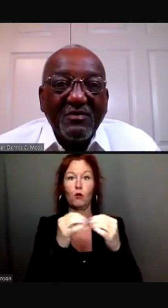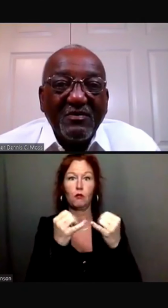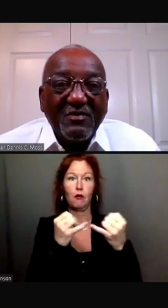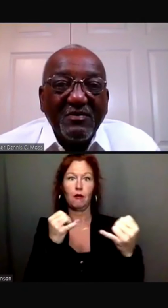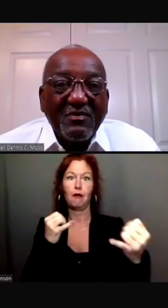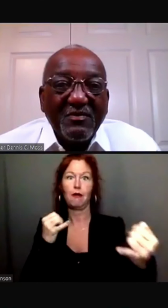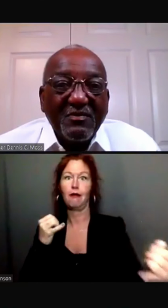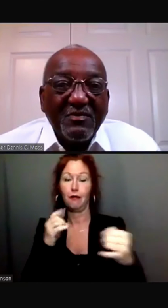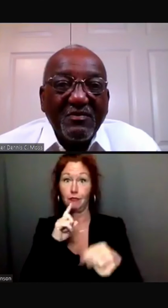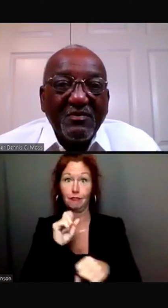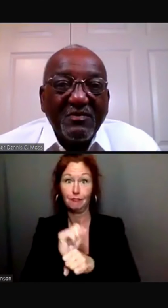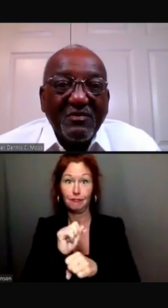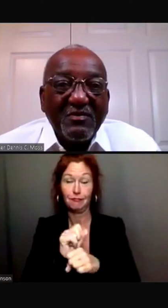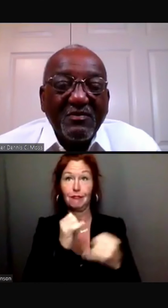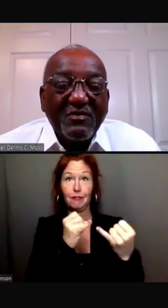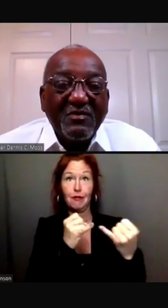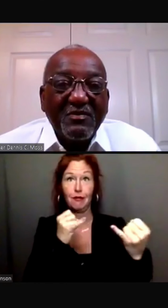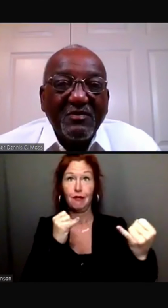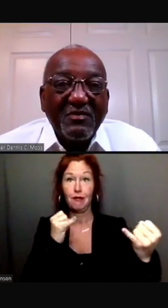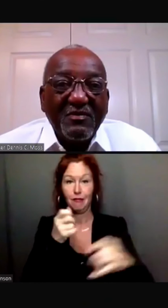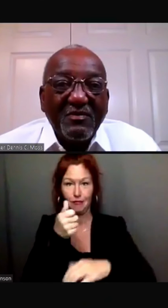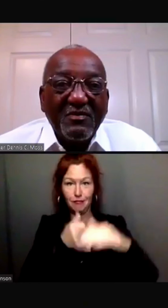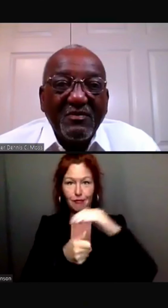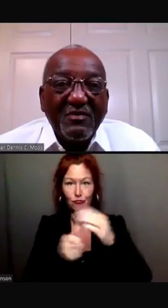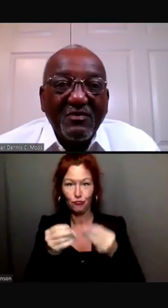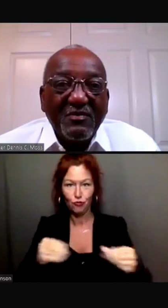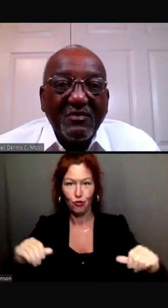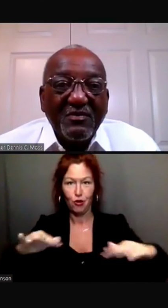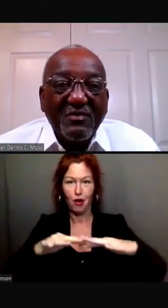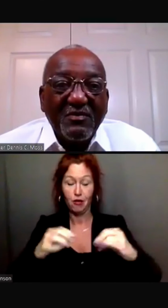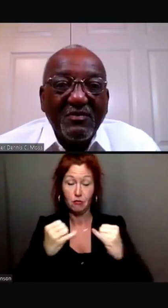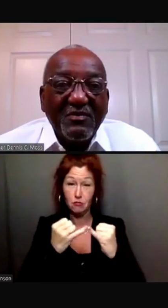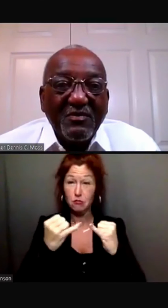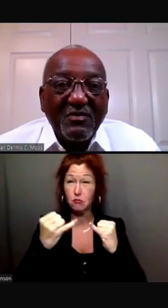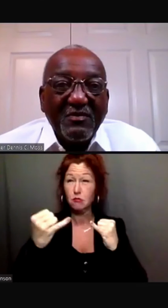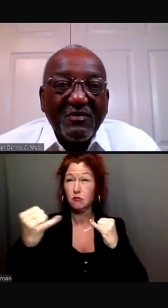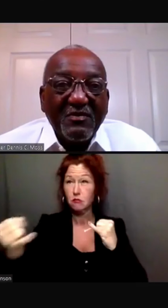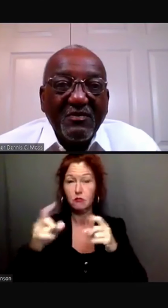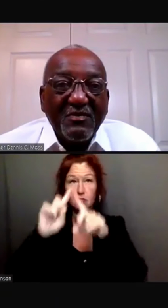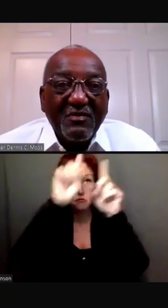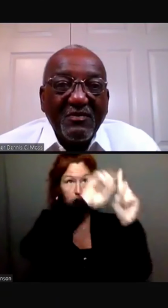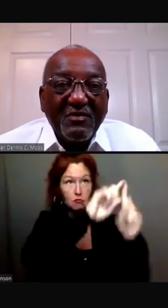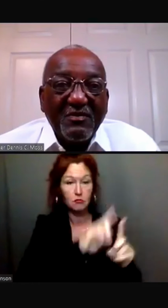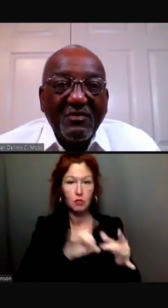Light facility so we could hardwire them into the ring.